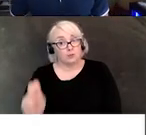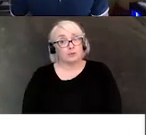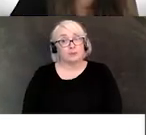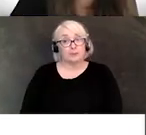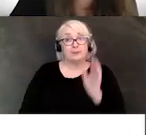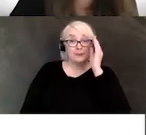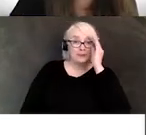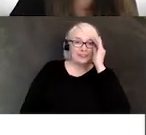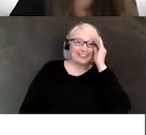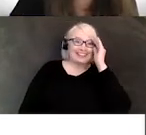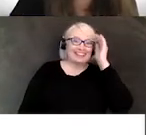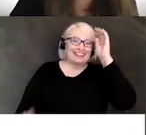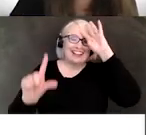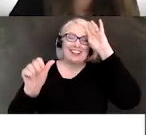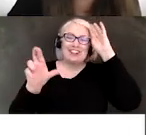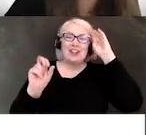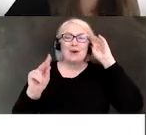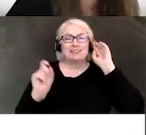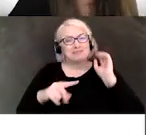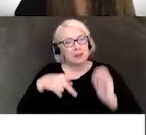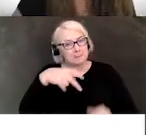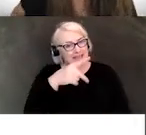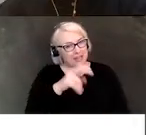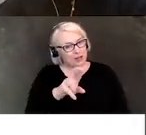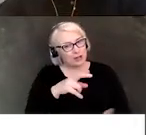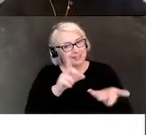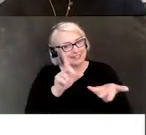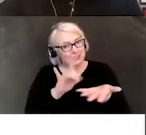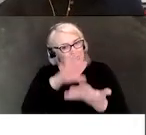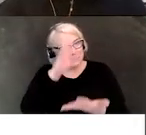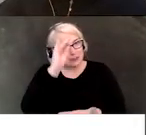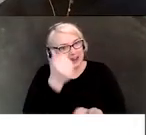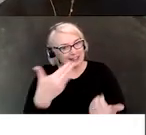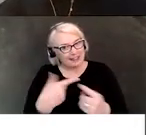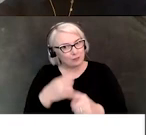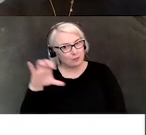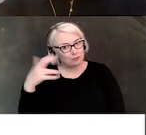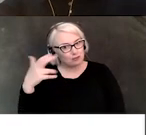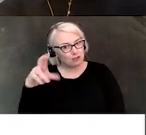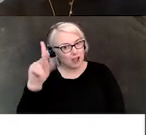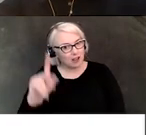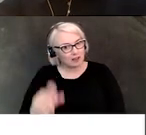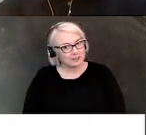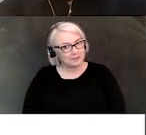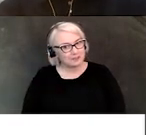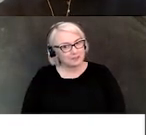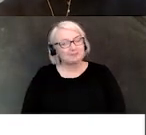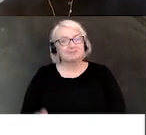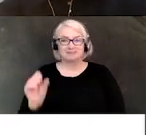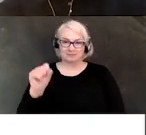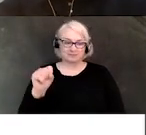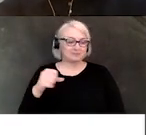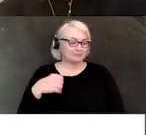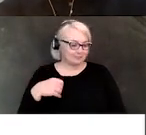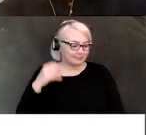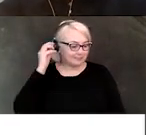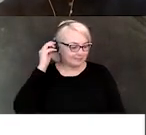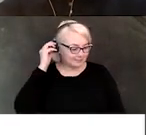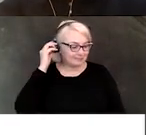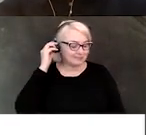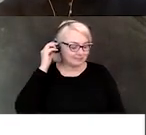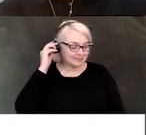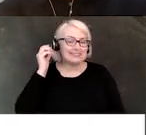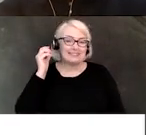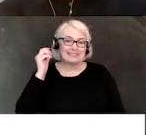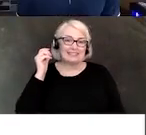Peter, was there anything that you learned from Chuck? Yeah. mean, if I had written, if I had written the sitcom scenes, let me tell you, they